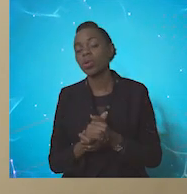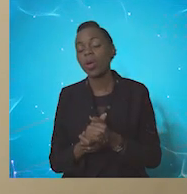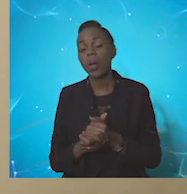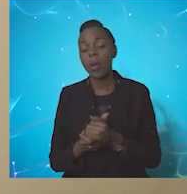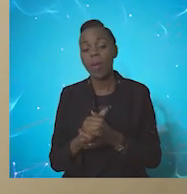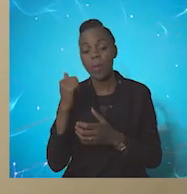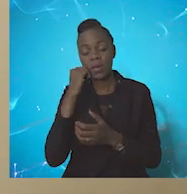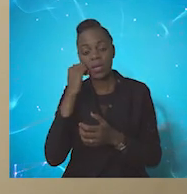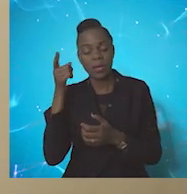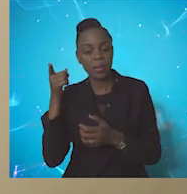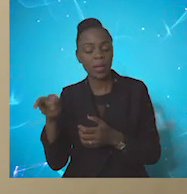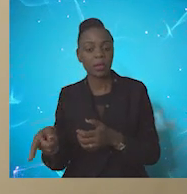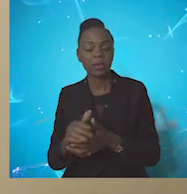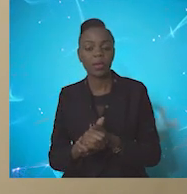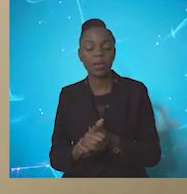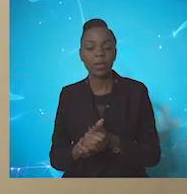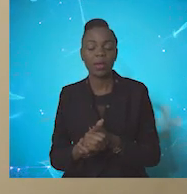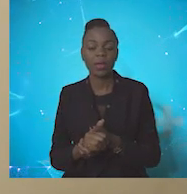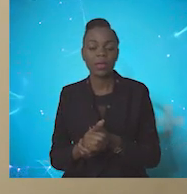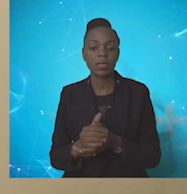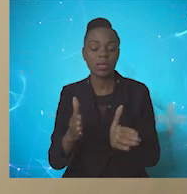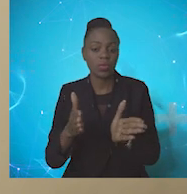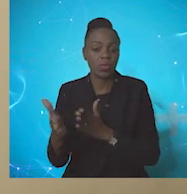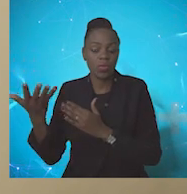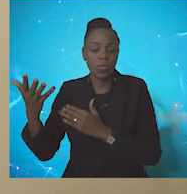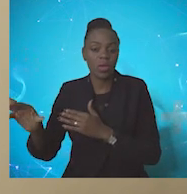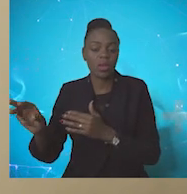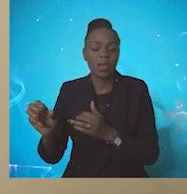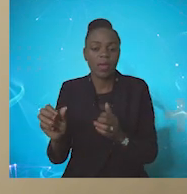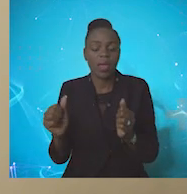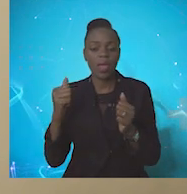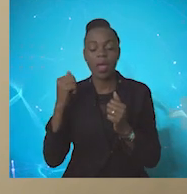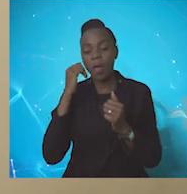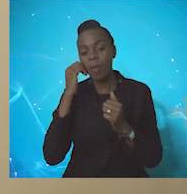Cryptococcal meningitis, it's a type of meningitis. So